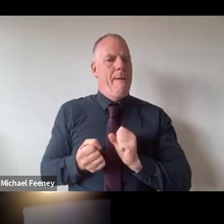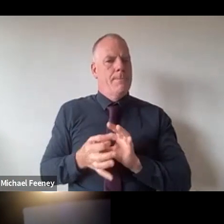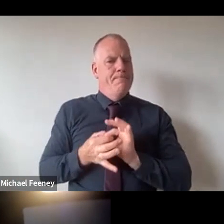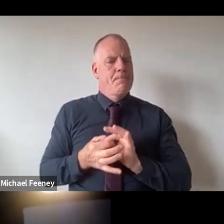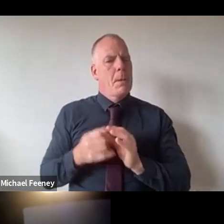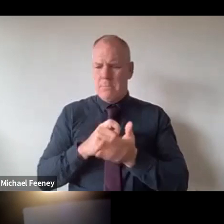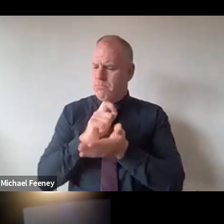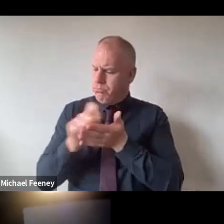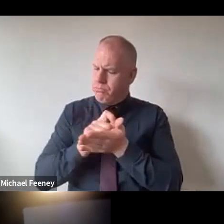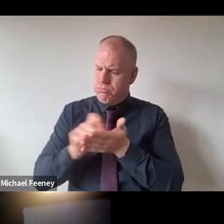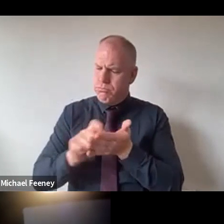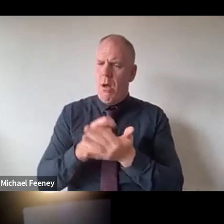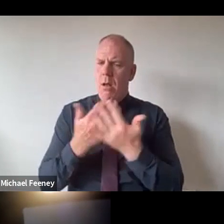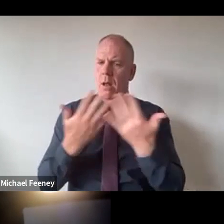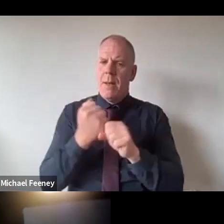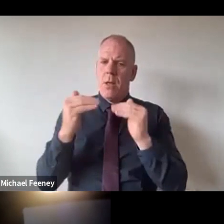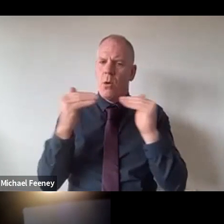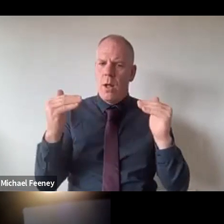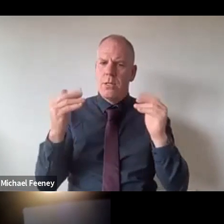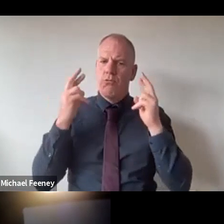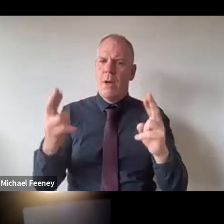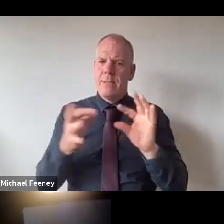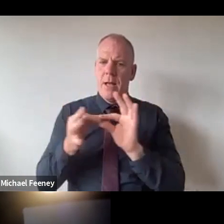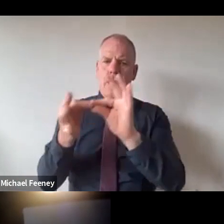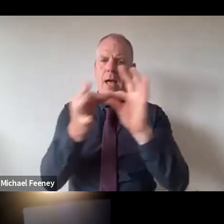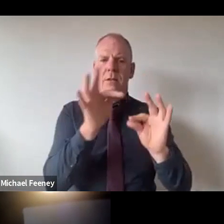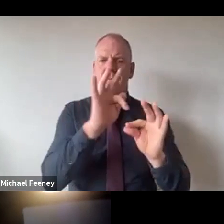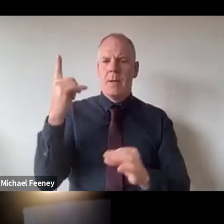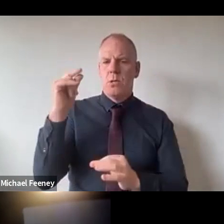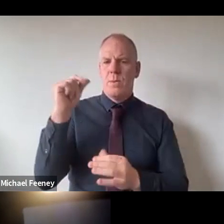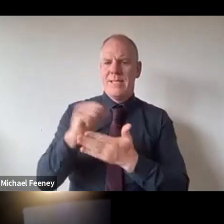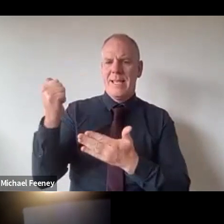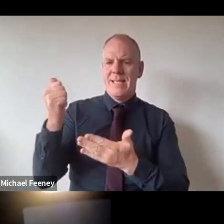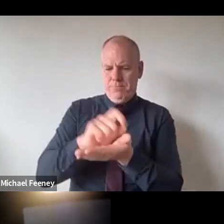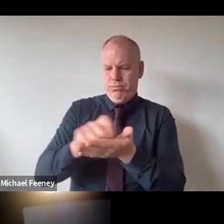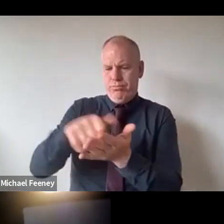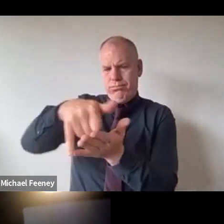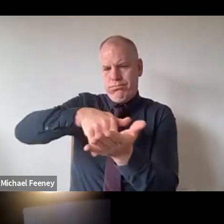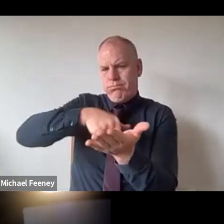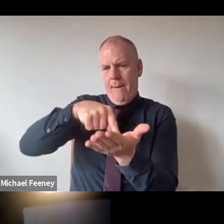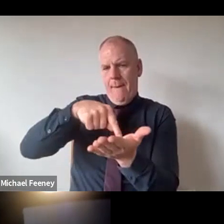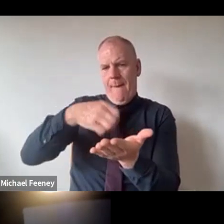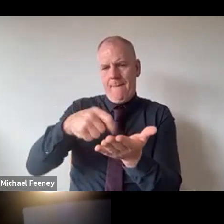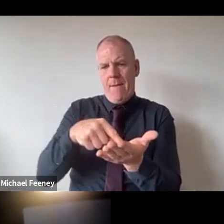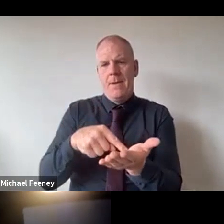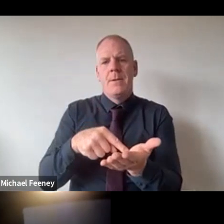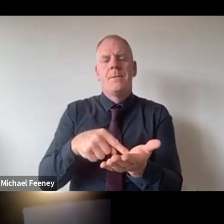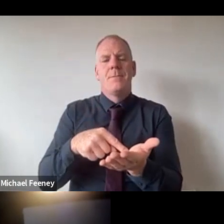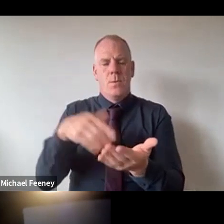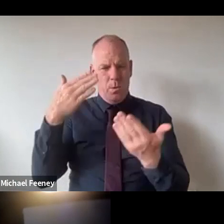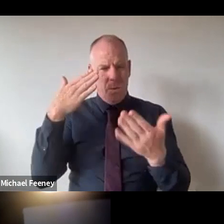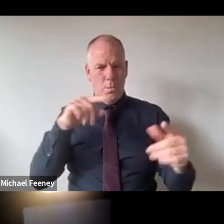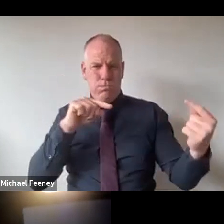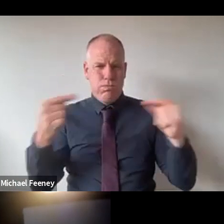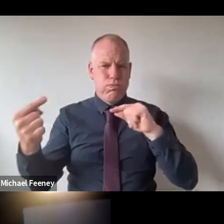on this to the Equality and Rights Alliance back in 2016, which also shows that this debate has